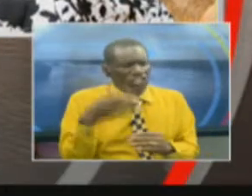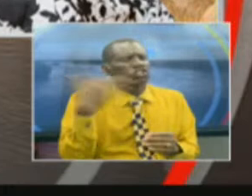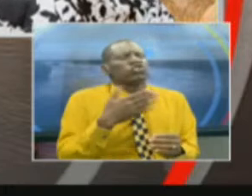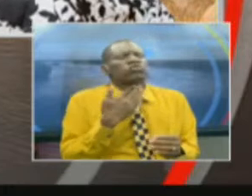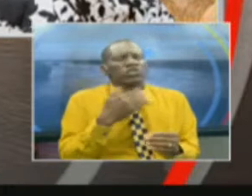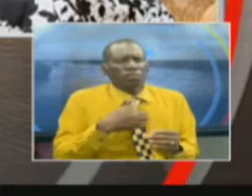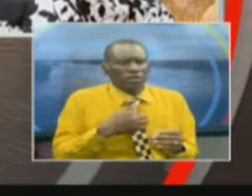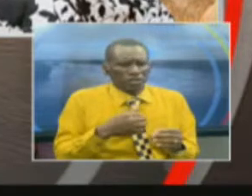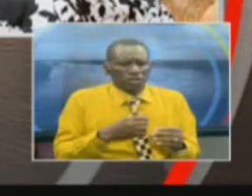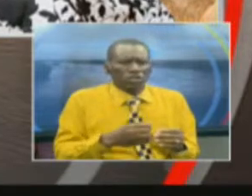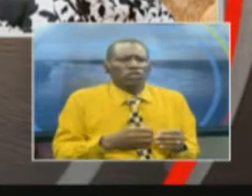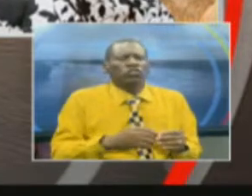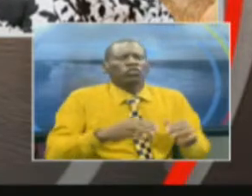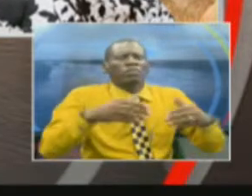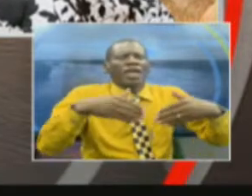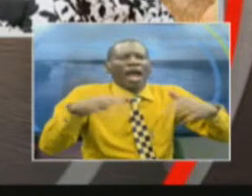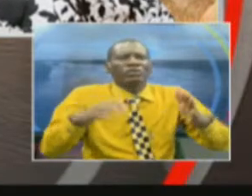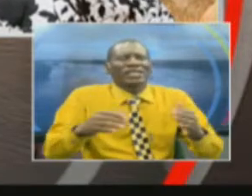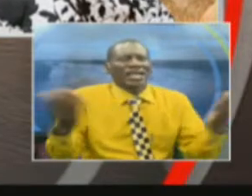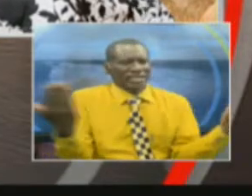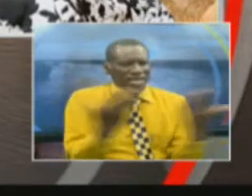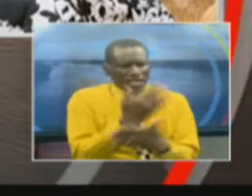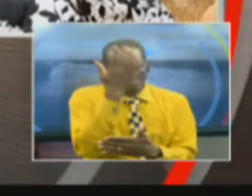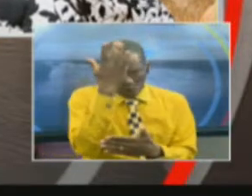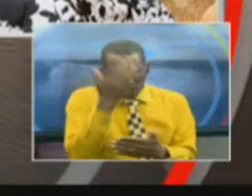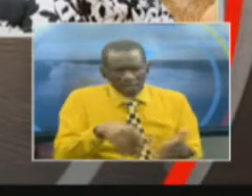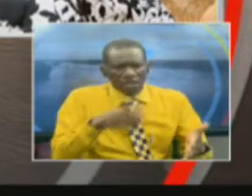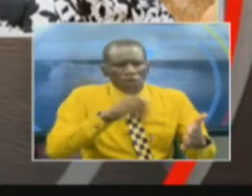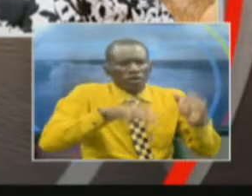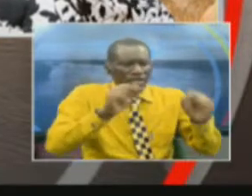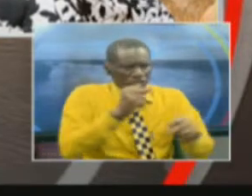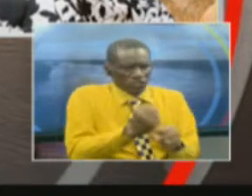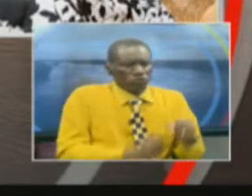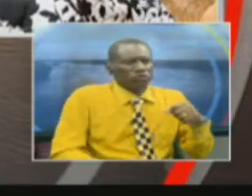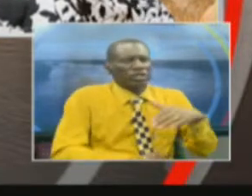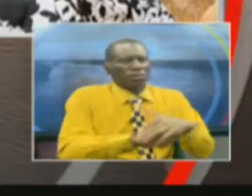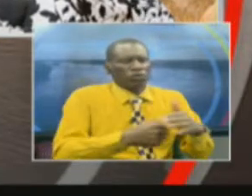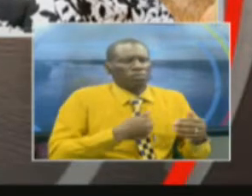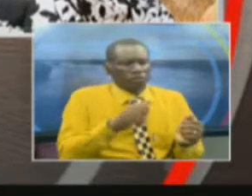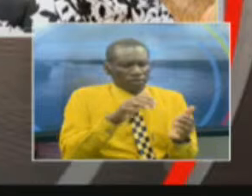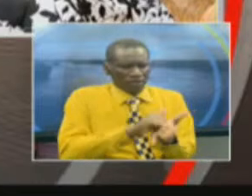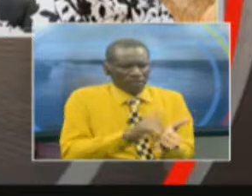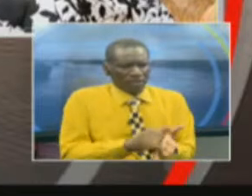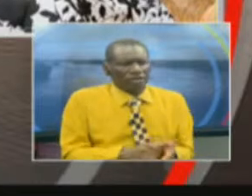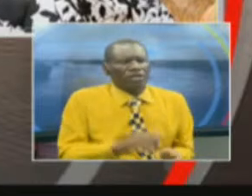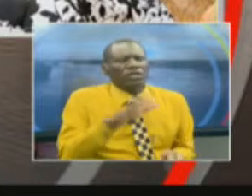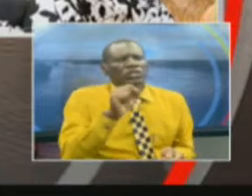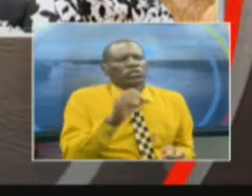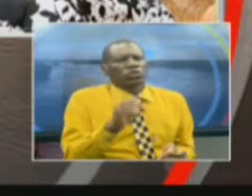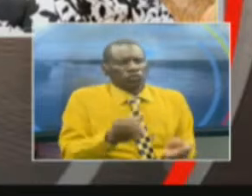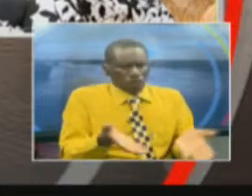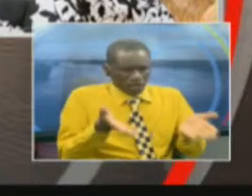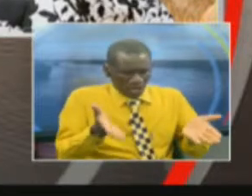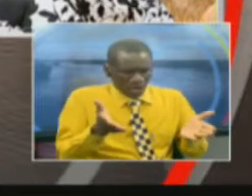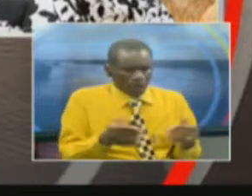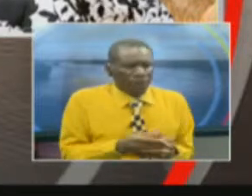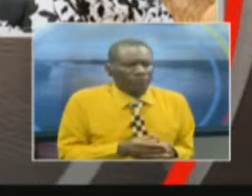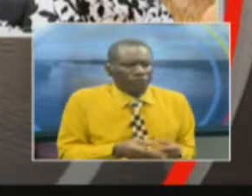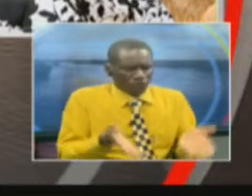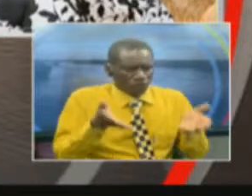road at night, why and what can he do to support me with that? So at the moment